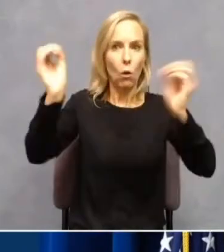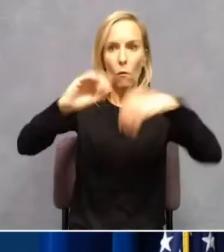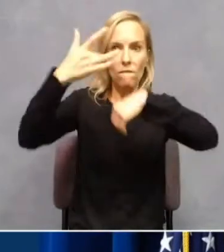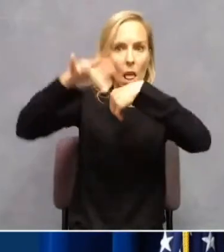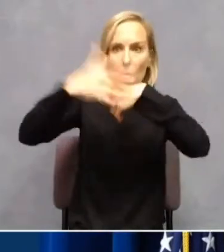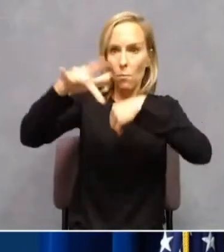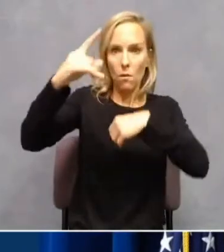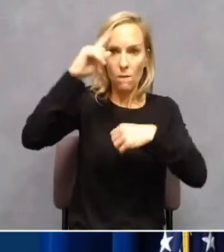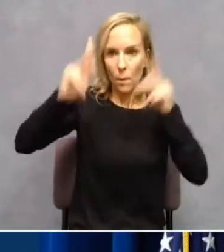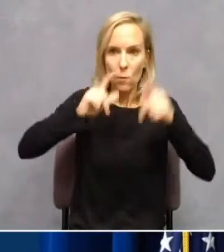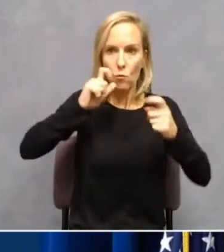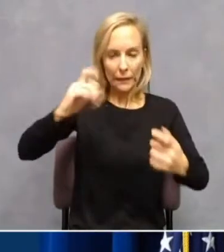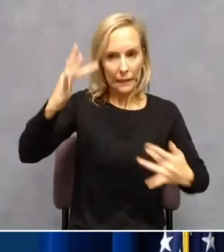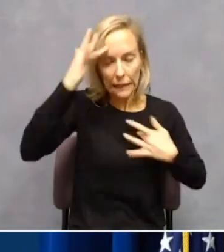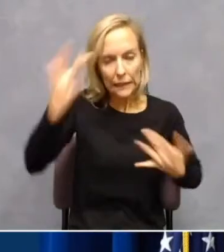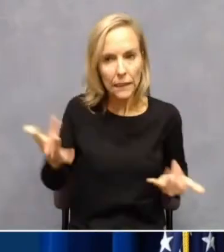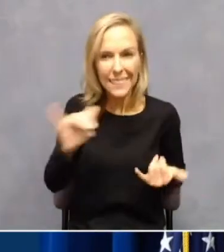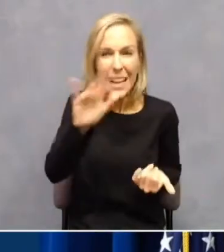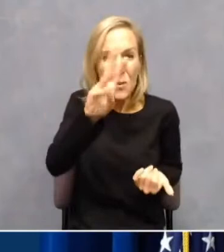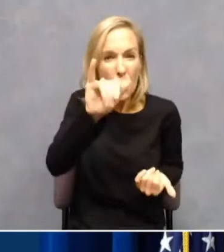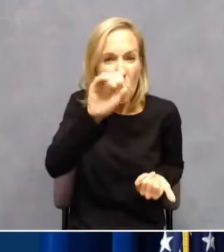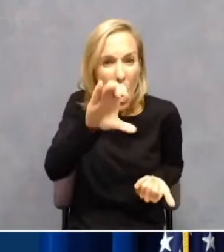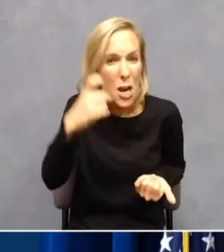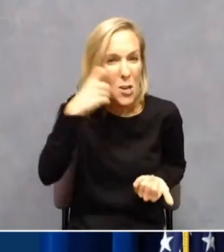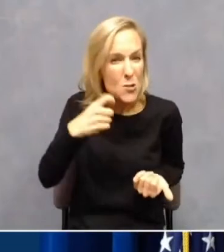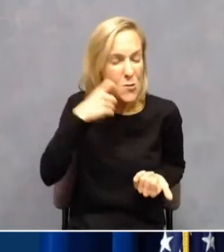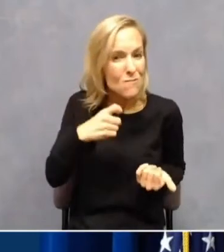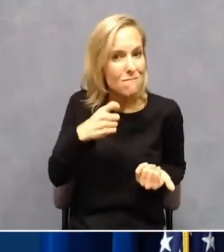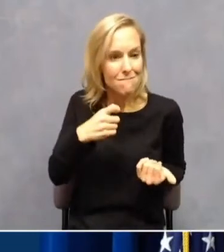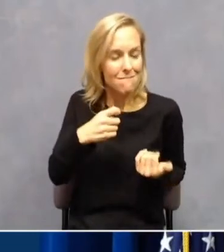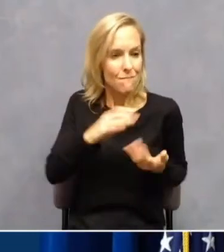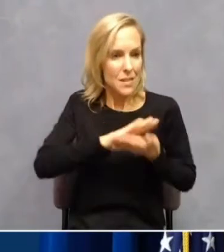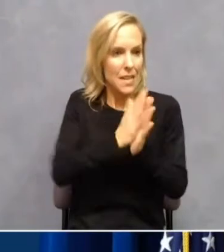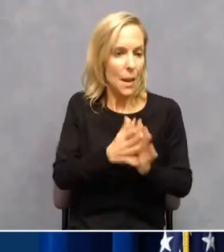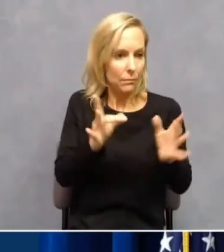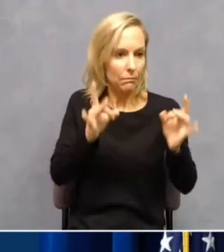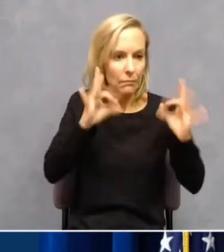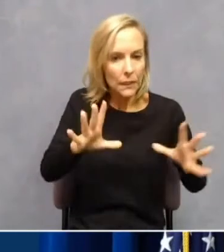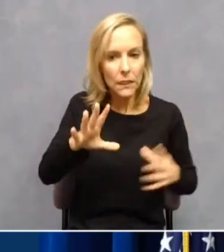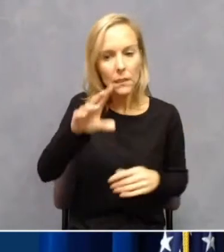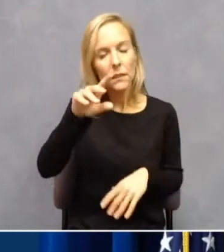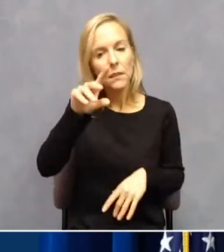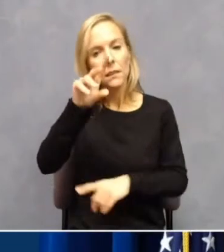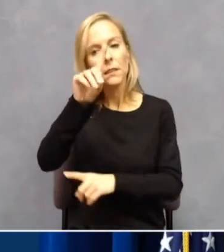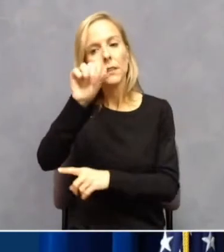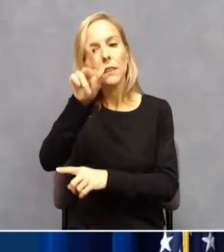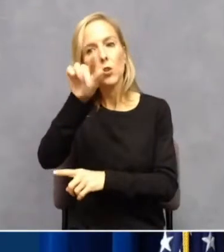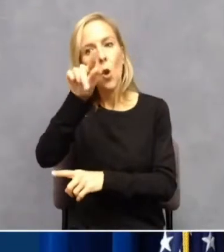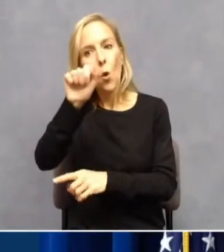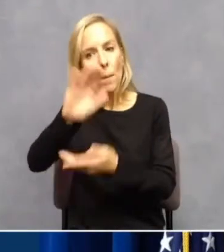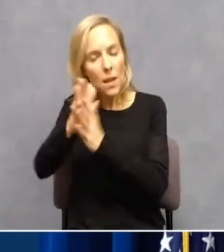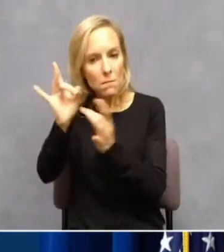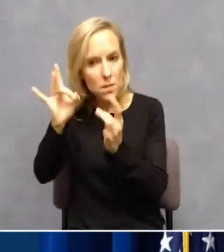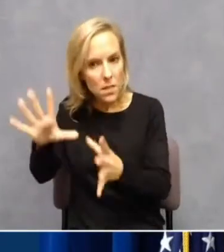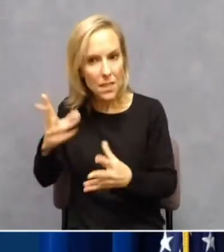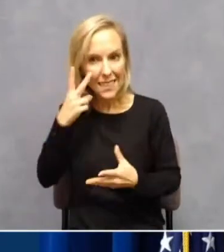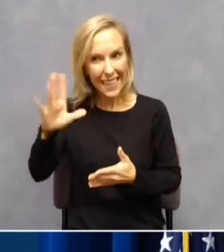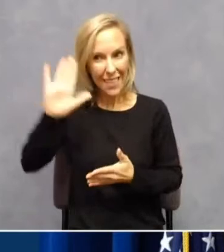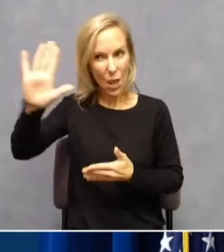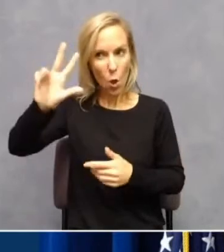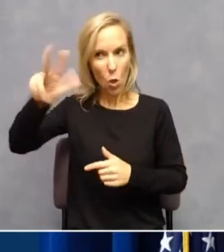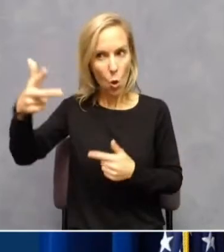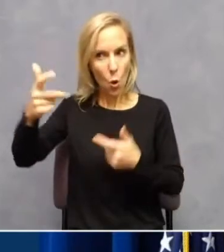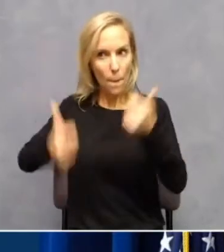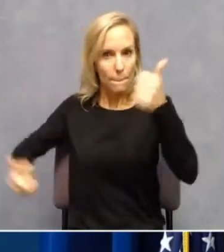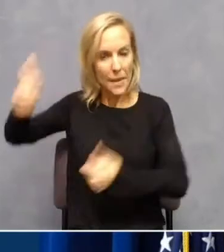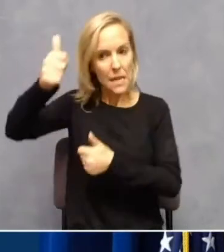like Wisconsin, that it's gotten dangerous, and the Dakotas. We're seeing a third major escalation. And we as